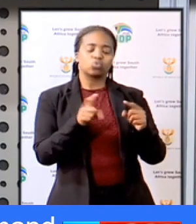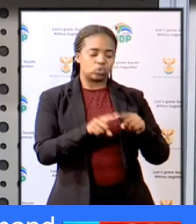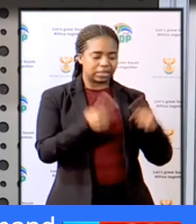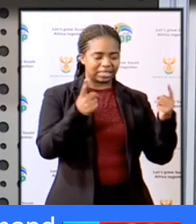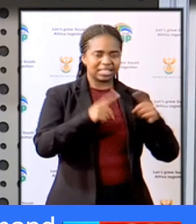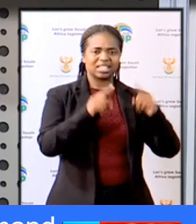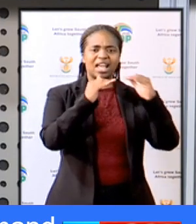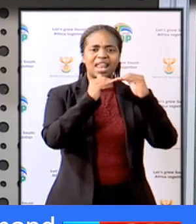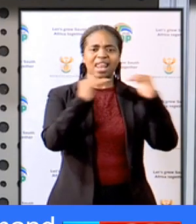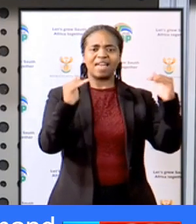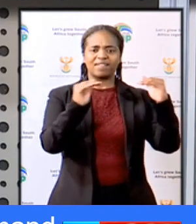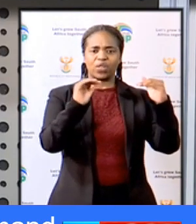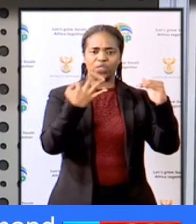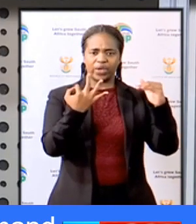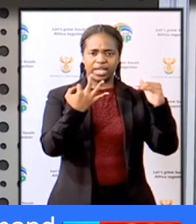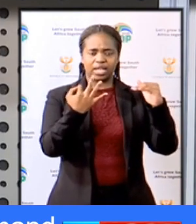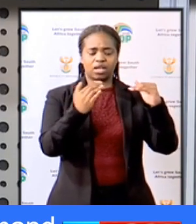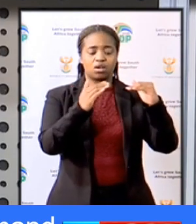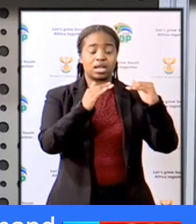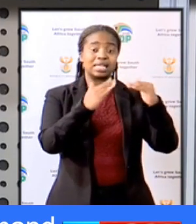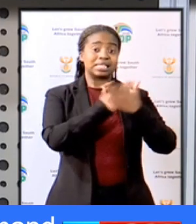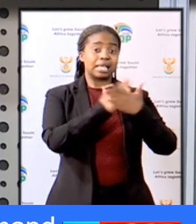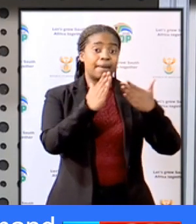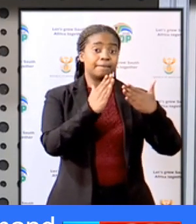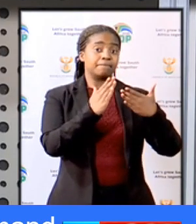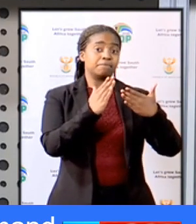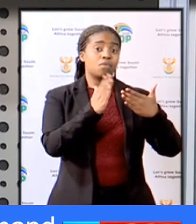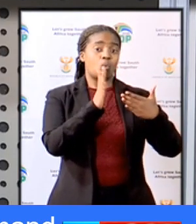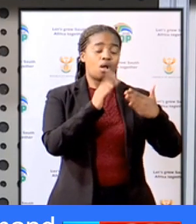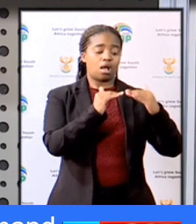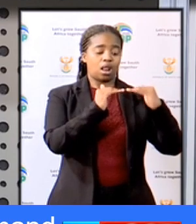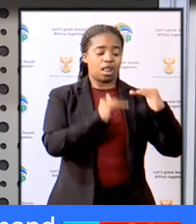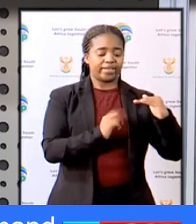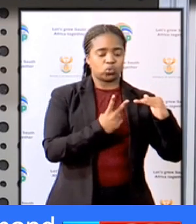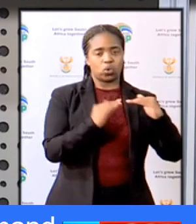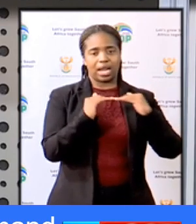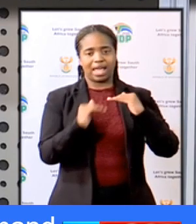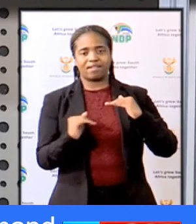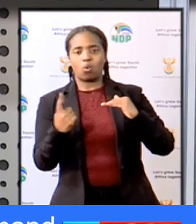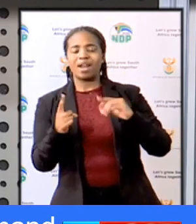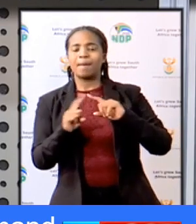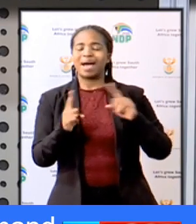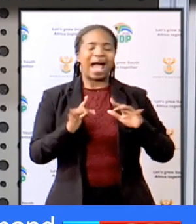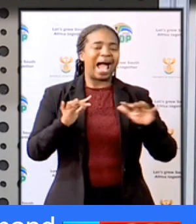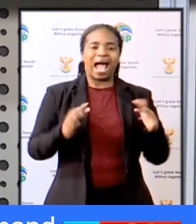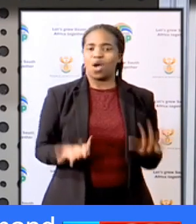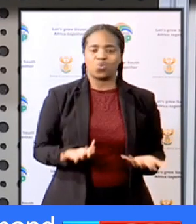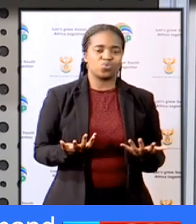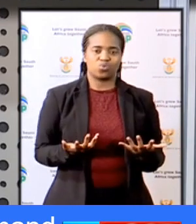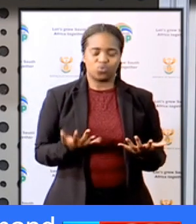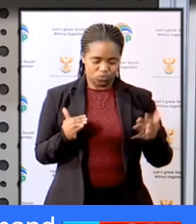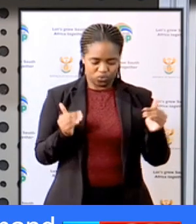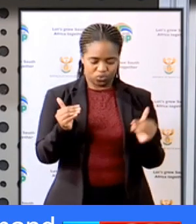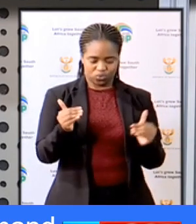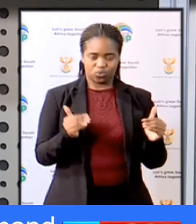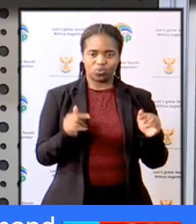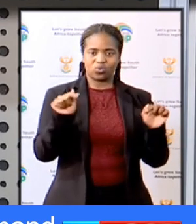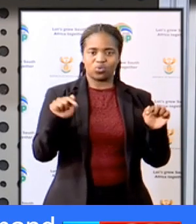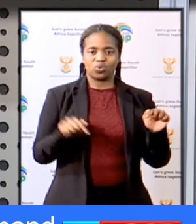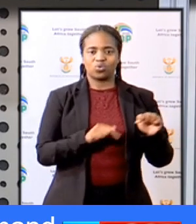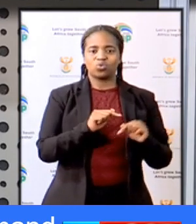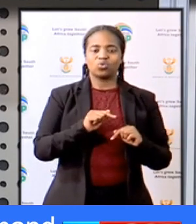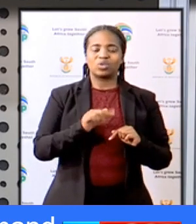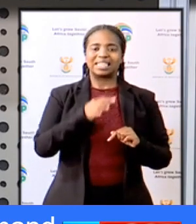differentiated levels to alert level 2 and 1, we are grappling with the issue of how then do you minimize the